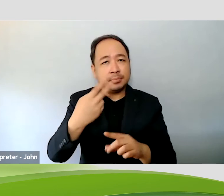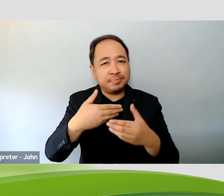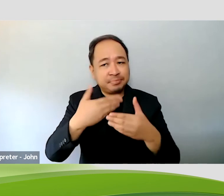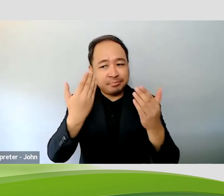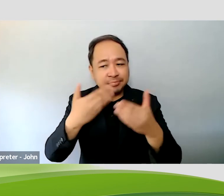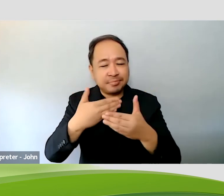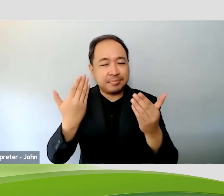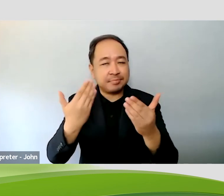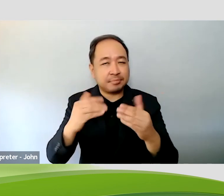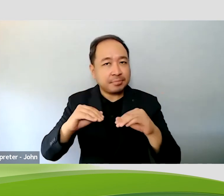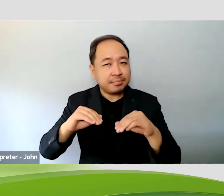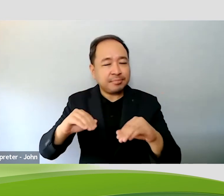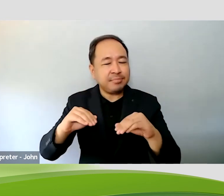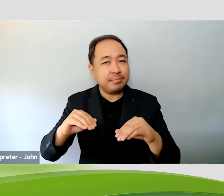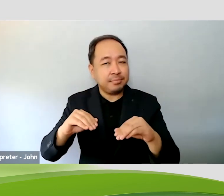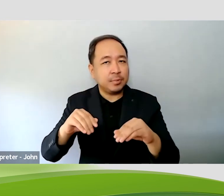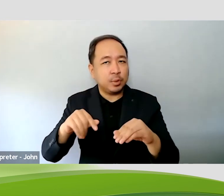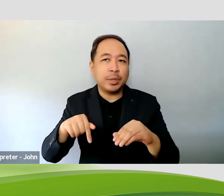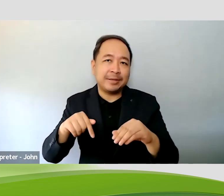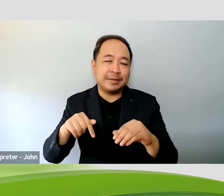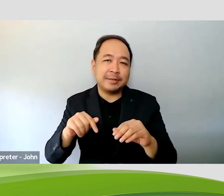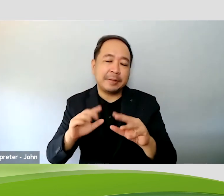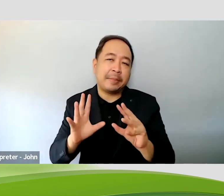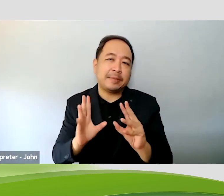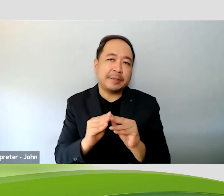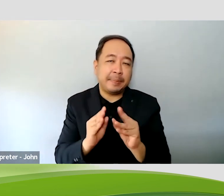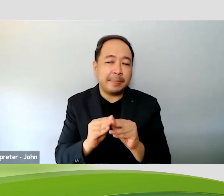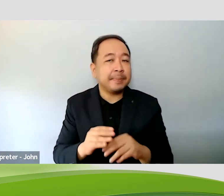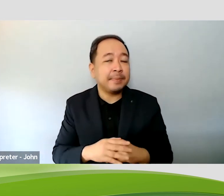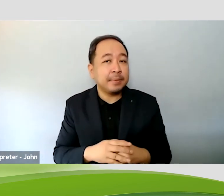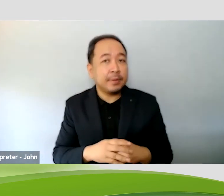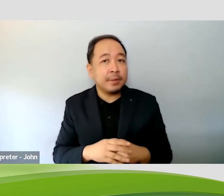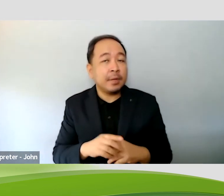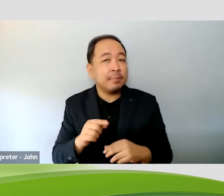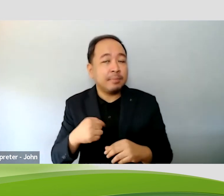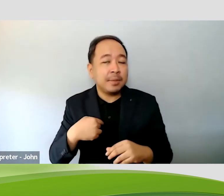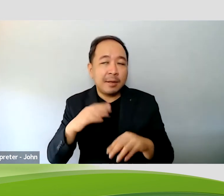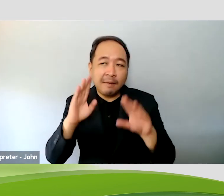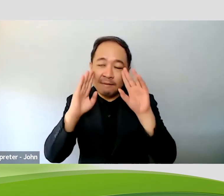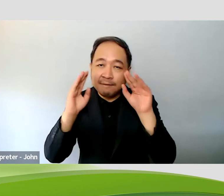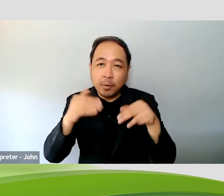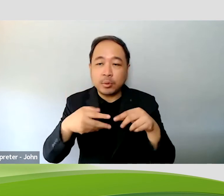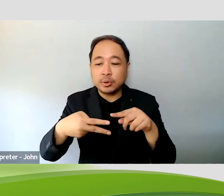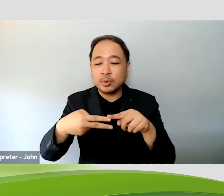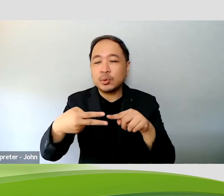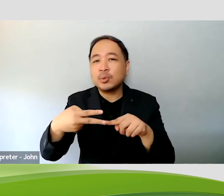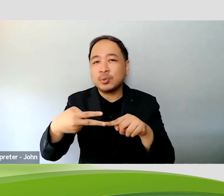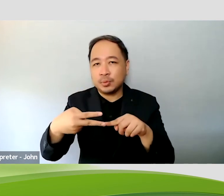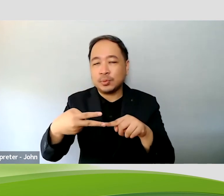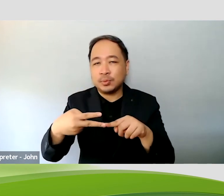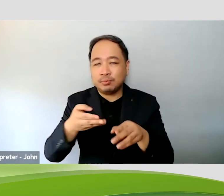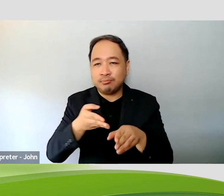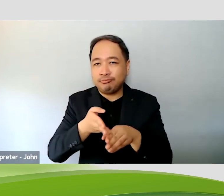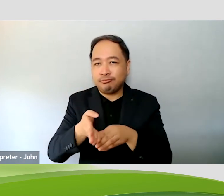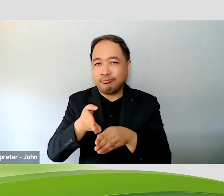workshop, a seminar, something. I just want to point it out in focusing on 2 areas in a nutshell.